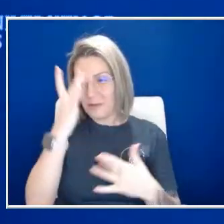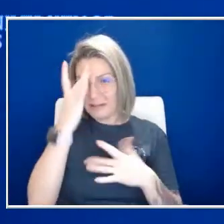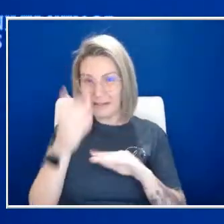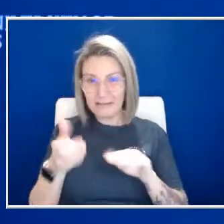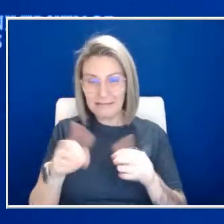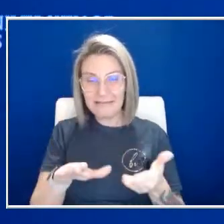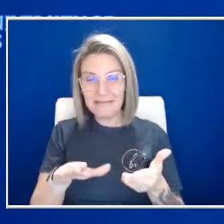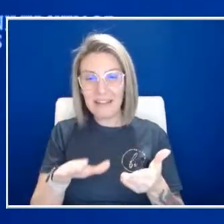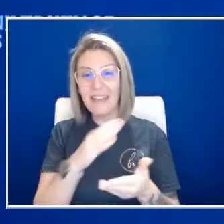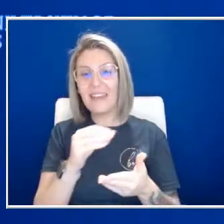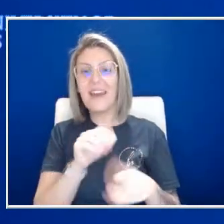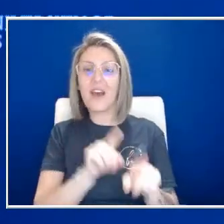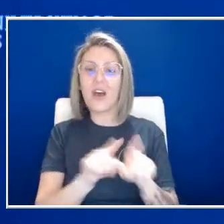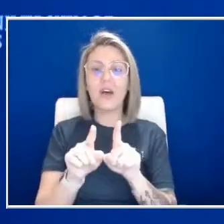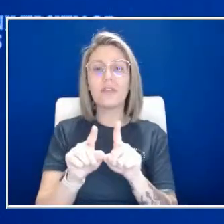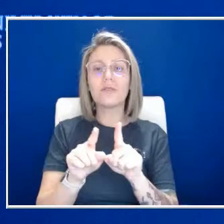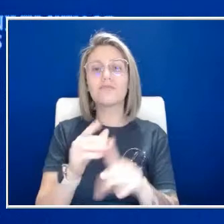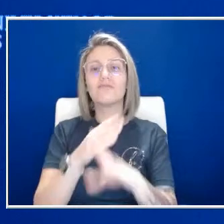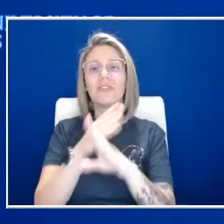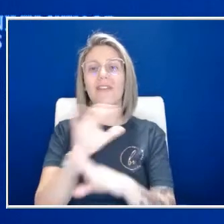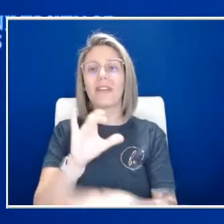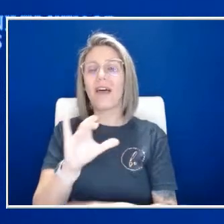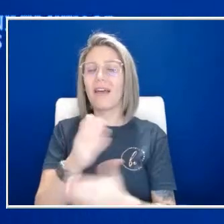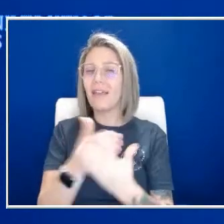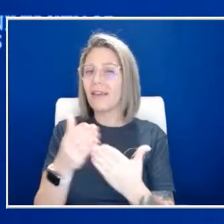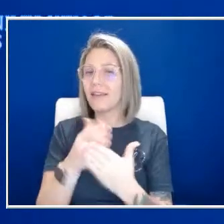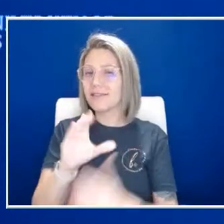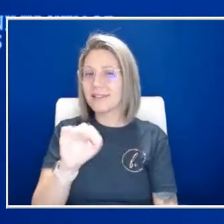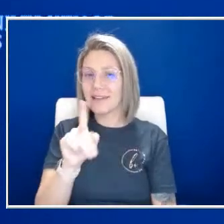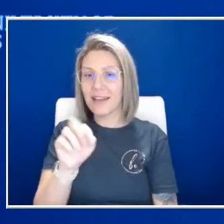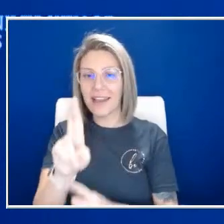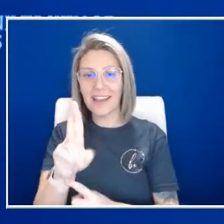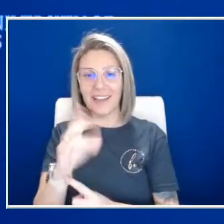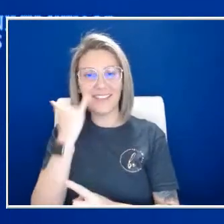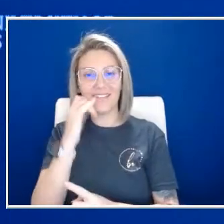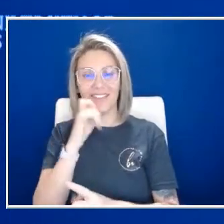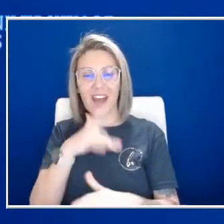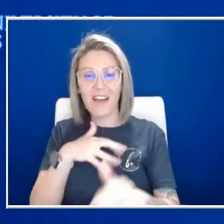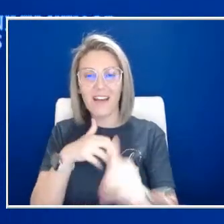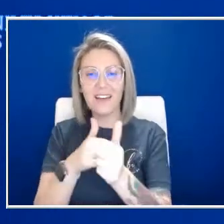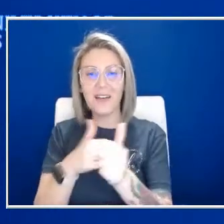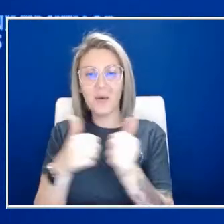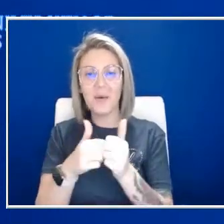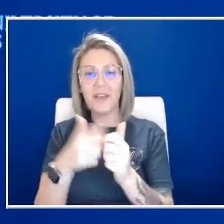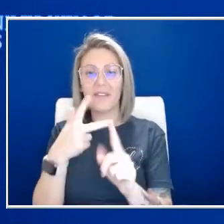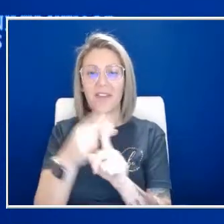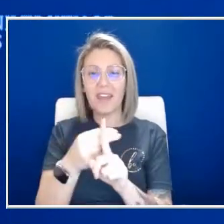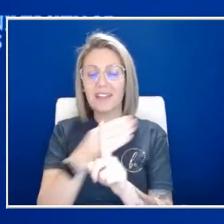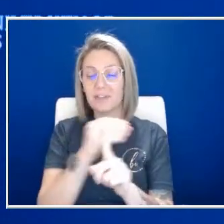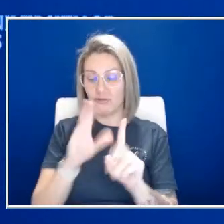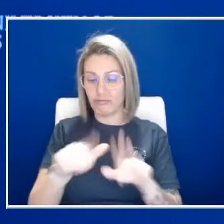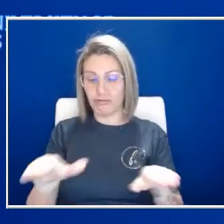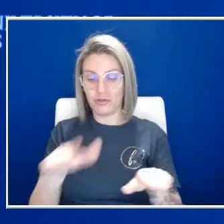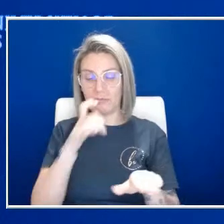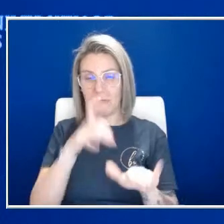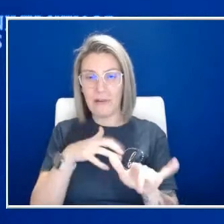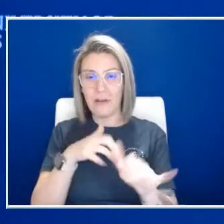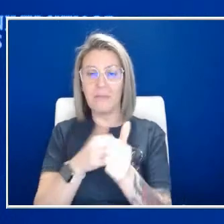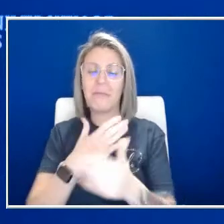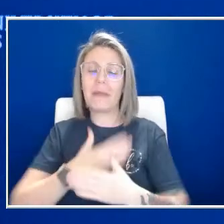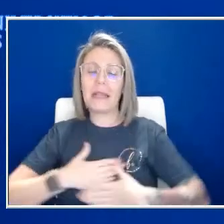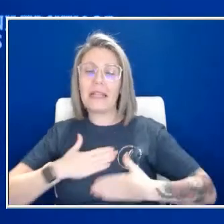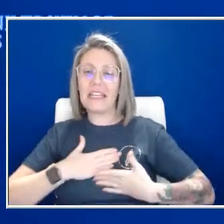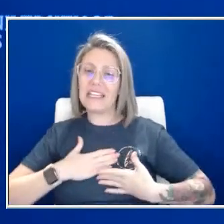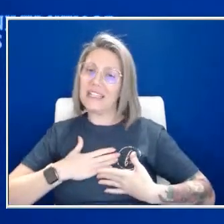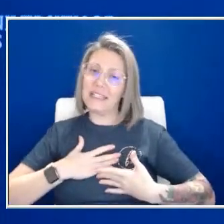you can prevent things like cancer. So if you are not up to date on your vaccines, if your children are not up to date, please get them up to date. The vaccines are very